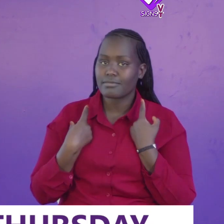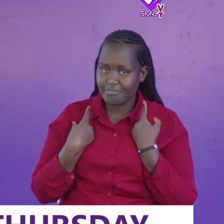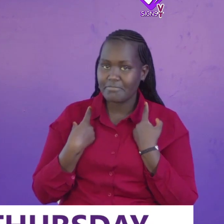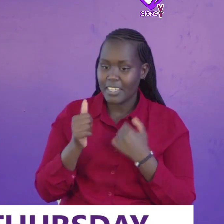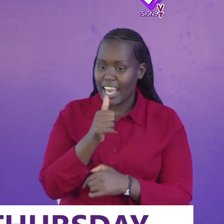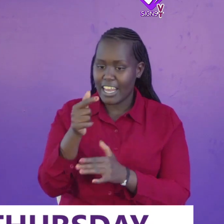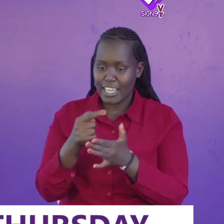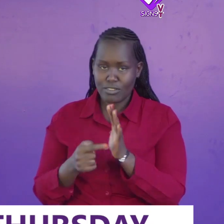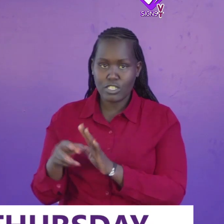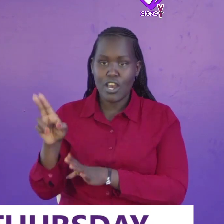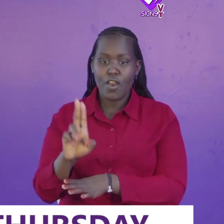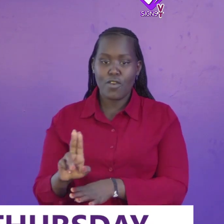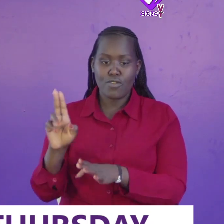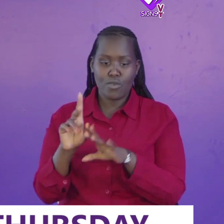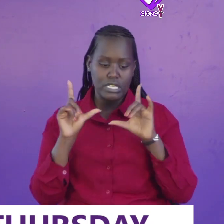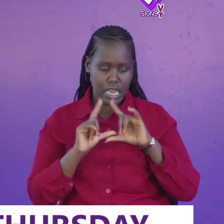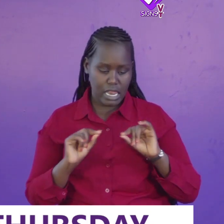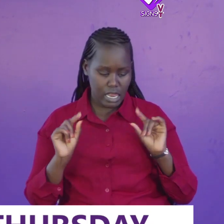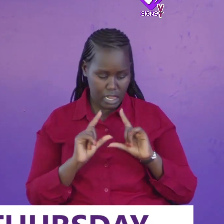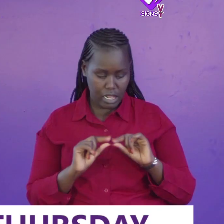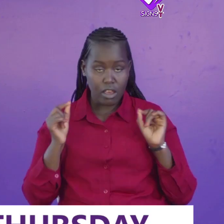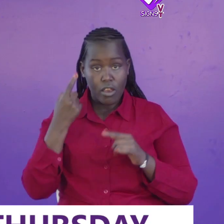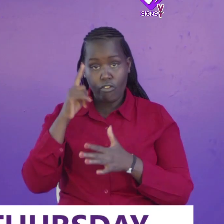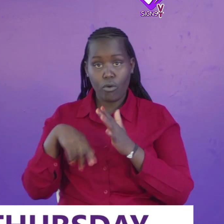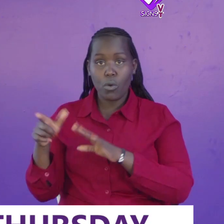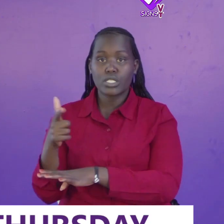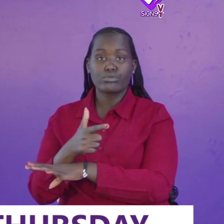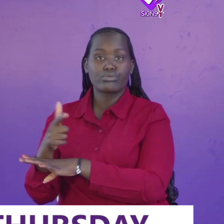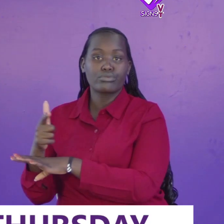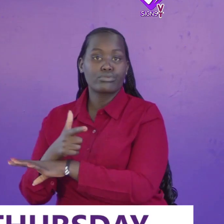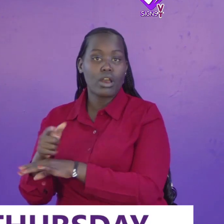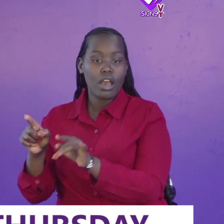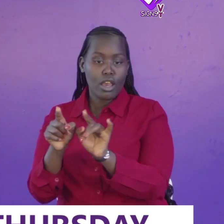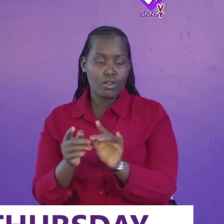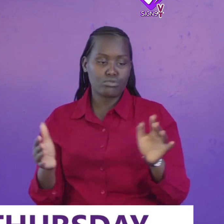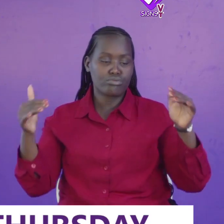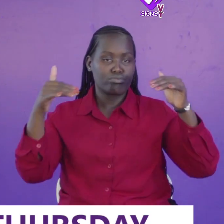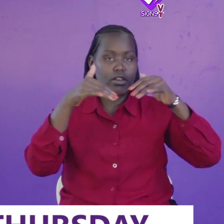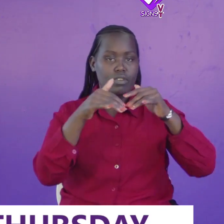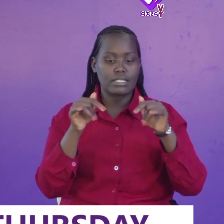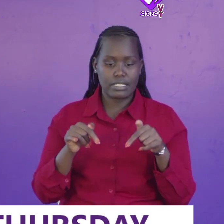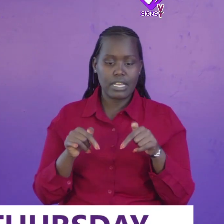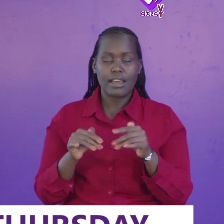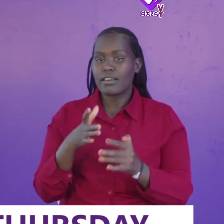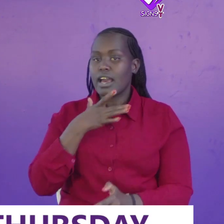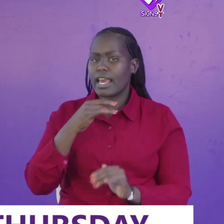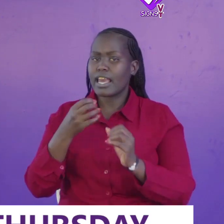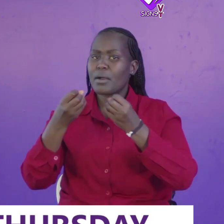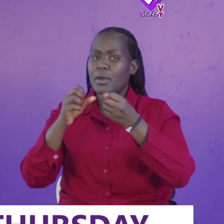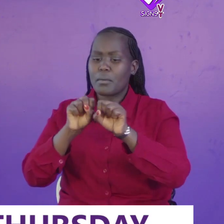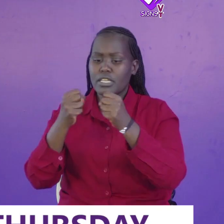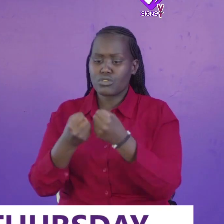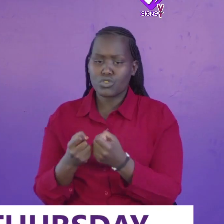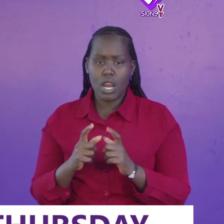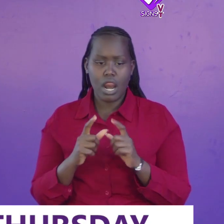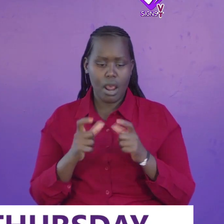Another one is use captions or transcripts for videos and events. Kwa siku hizi napenda vile mostly social media kama